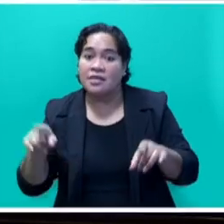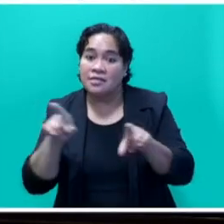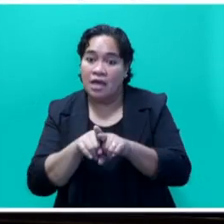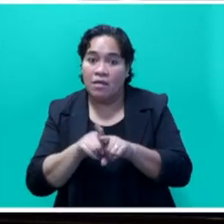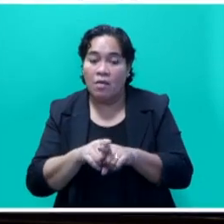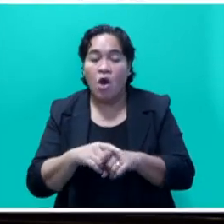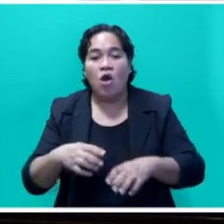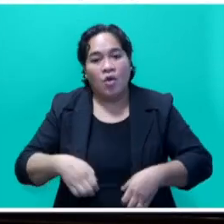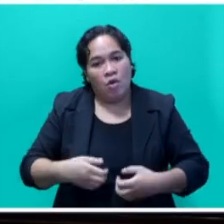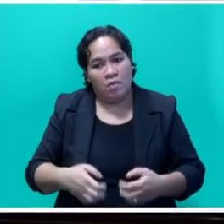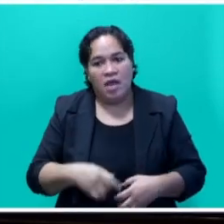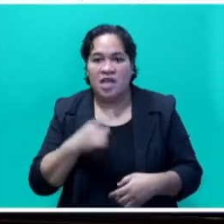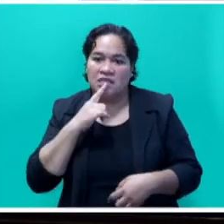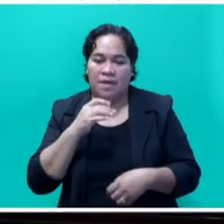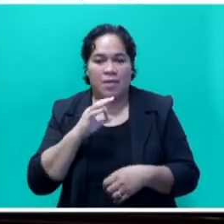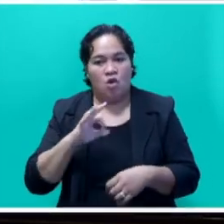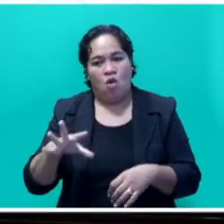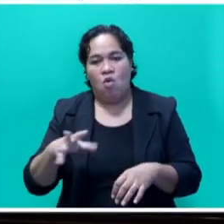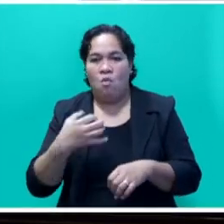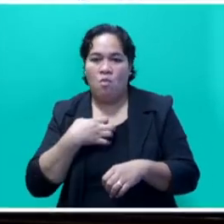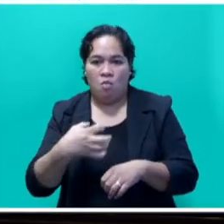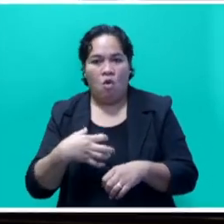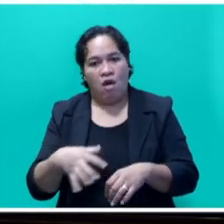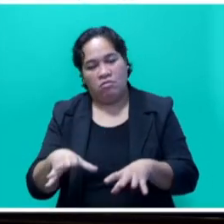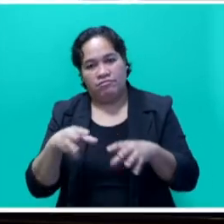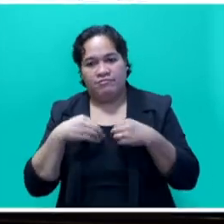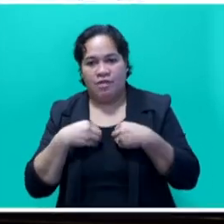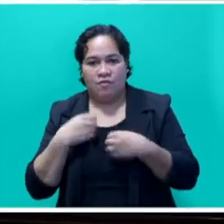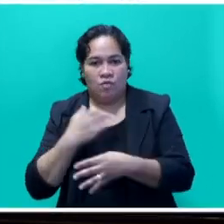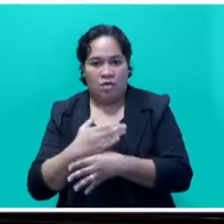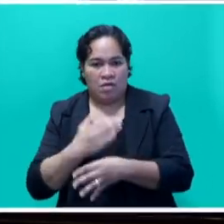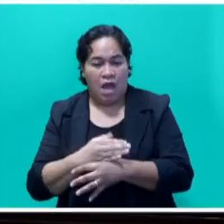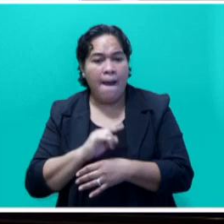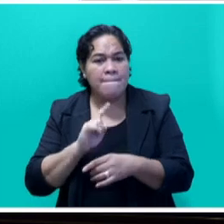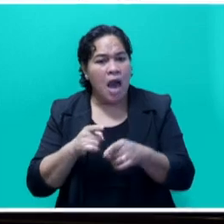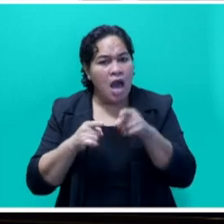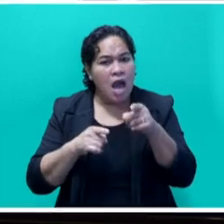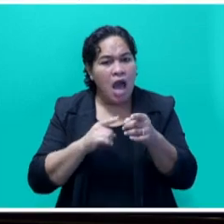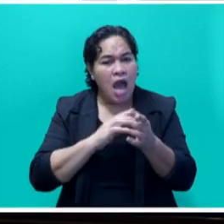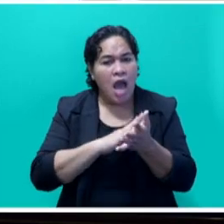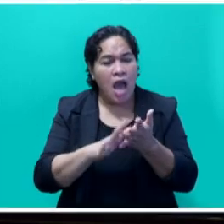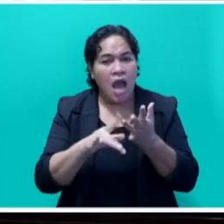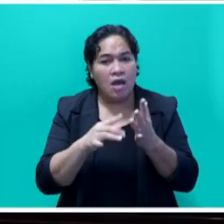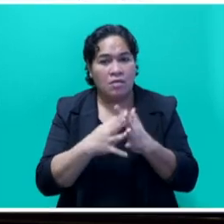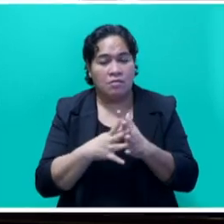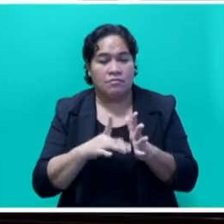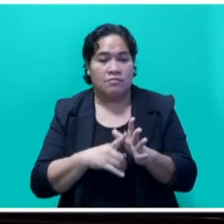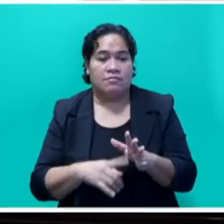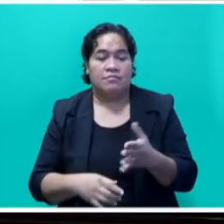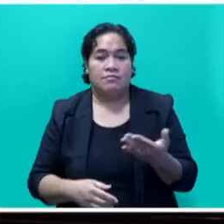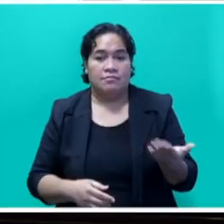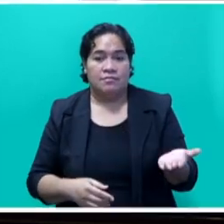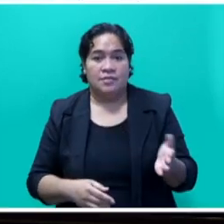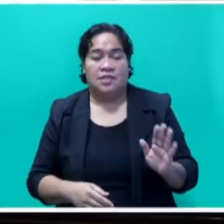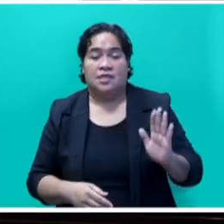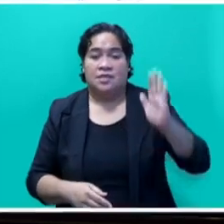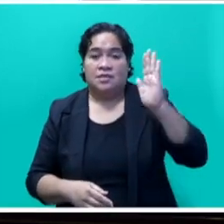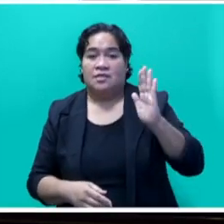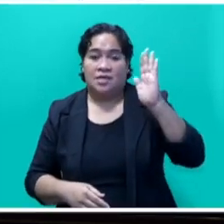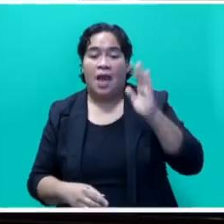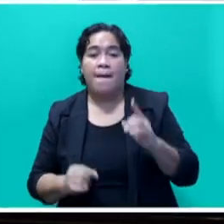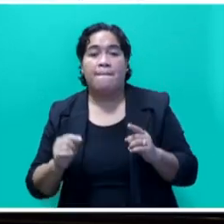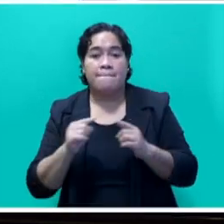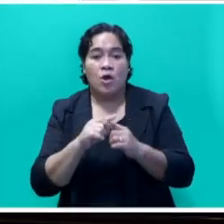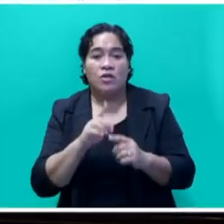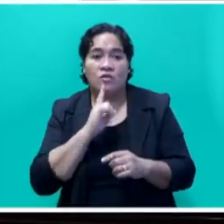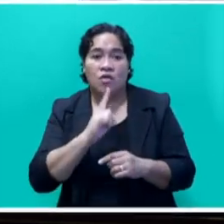about how they're no longer getting any work. Howard's, for which he worked for, or was a partner, used to get almost exclusively all the